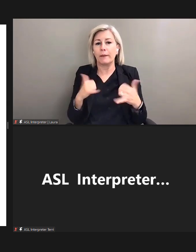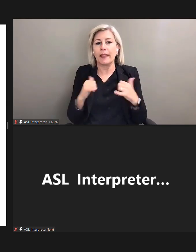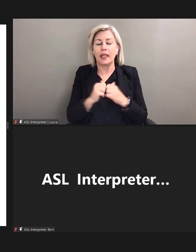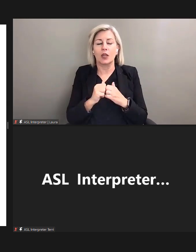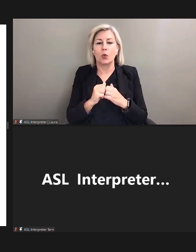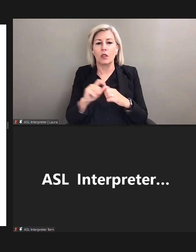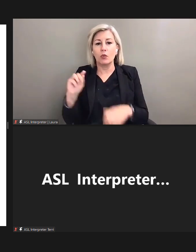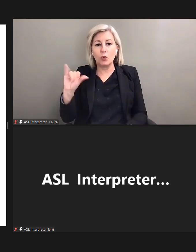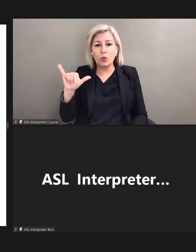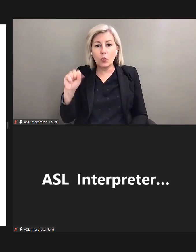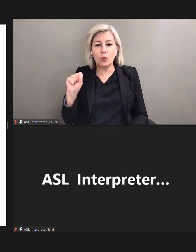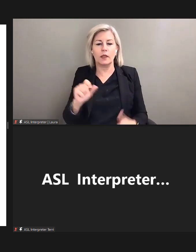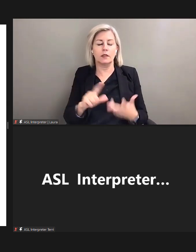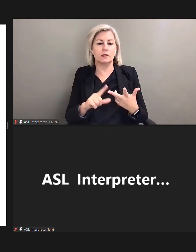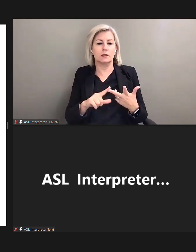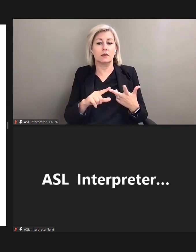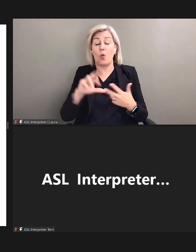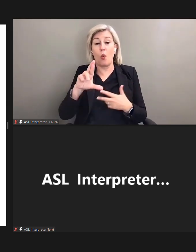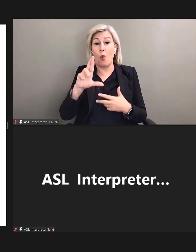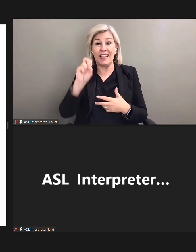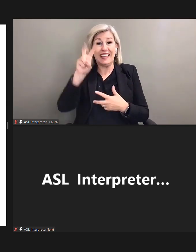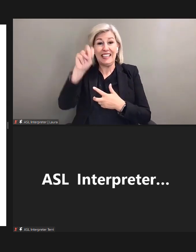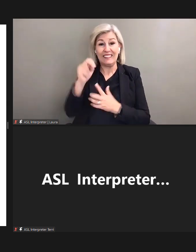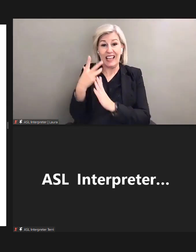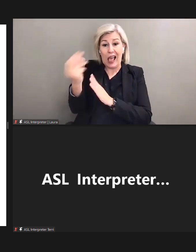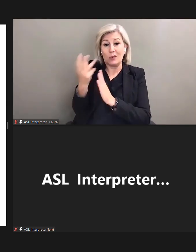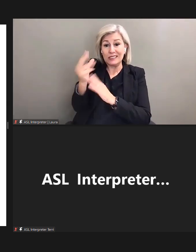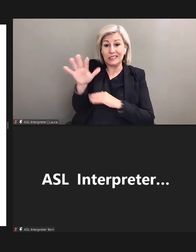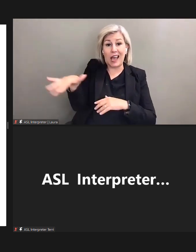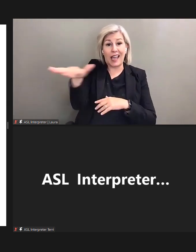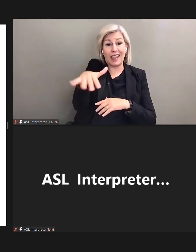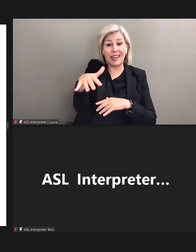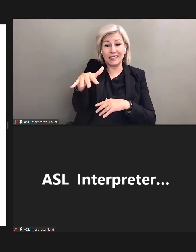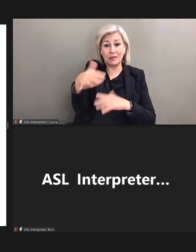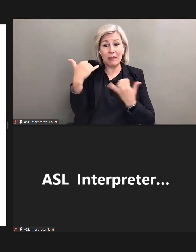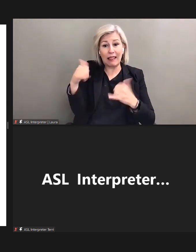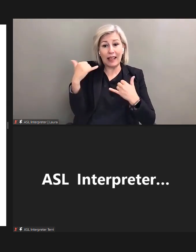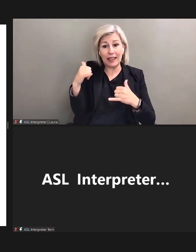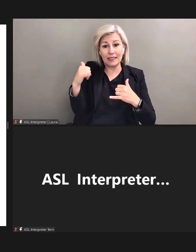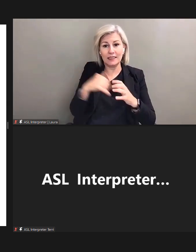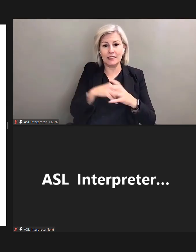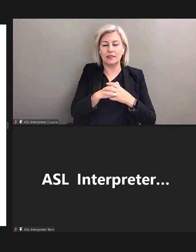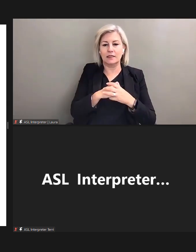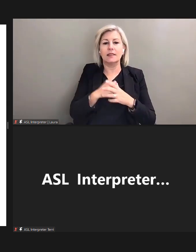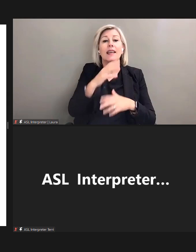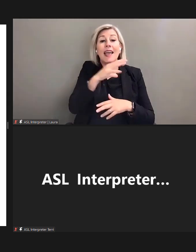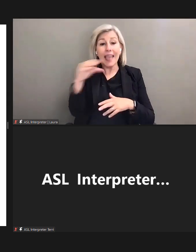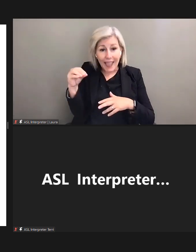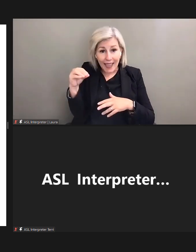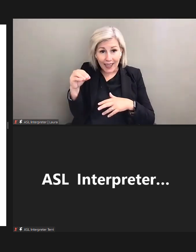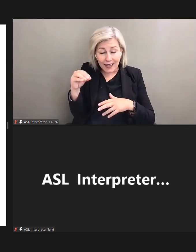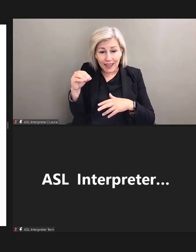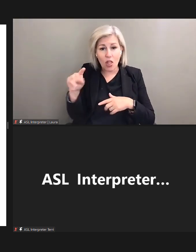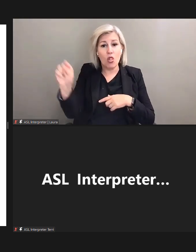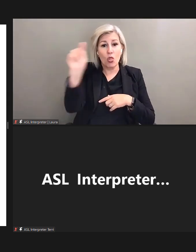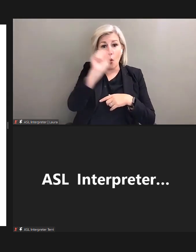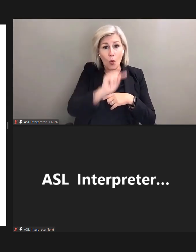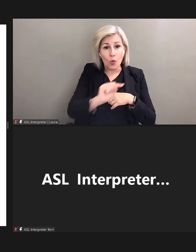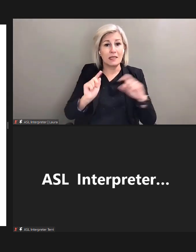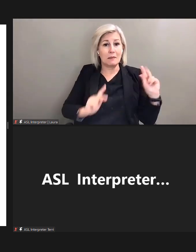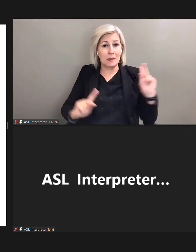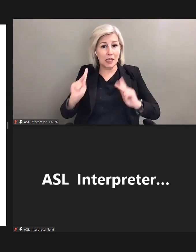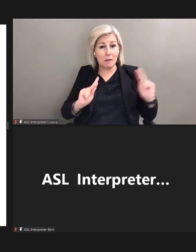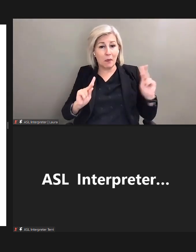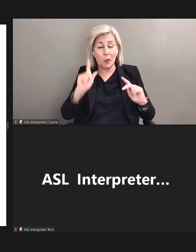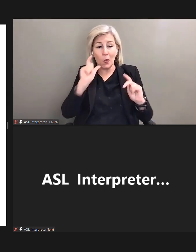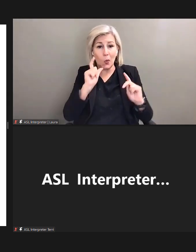in a corner, or even in their outdoor play environment. And those people